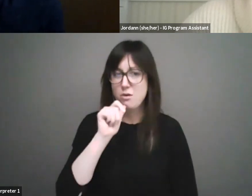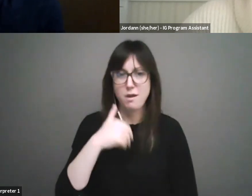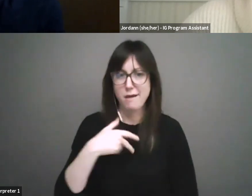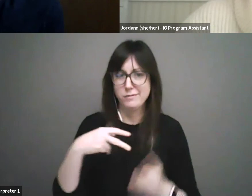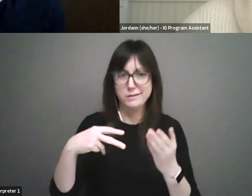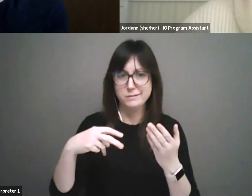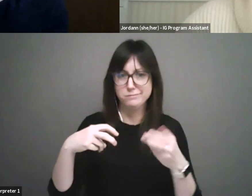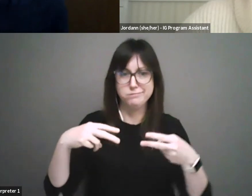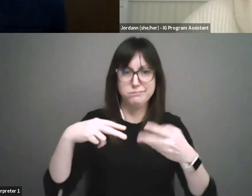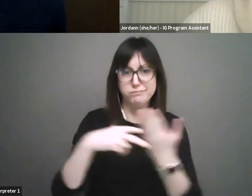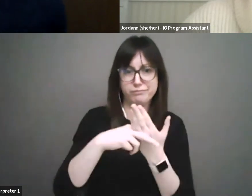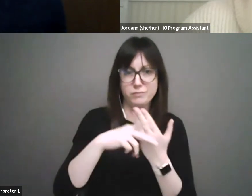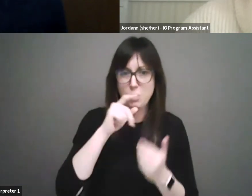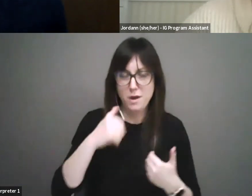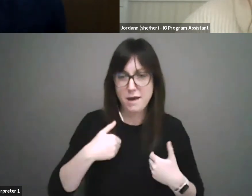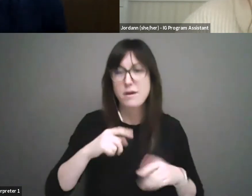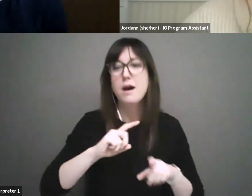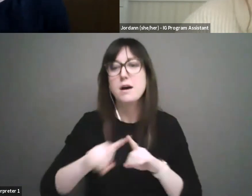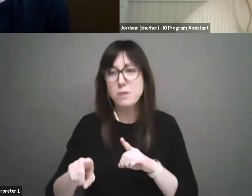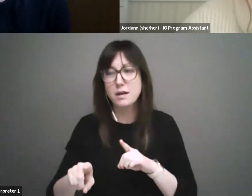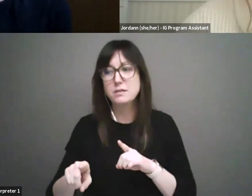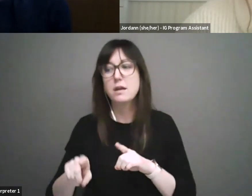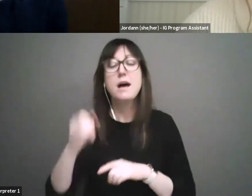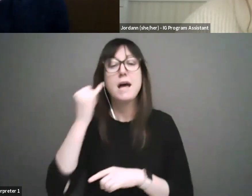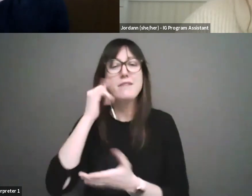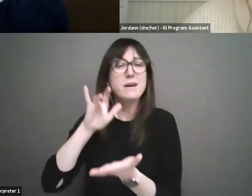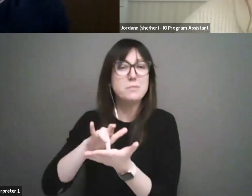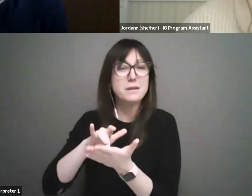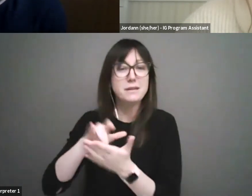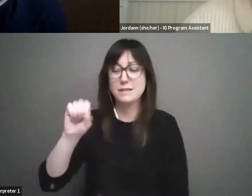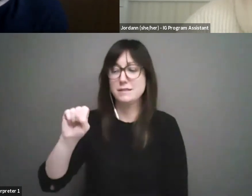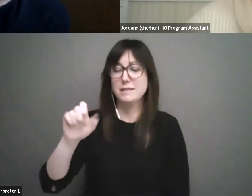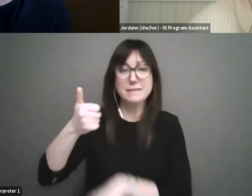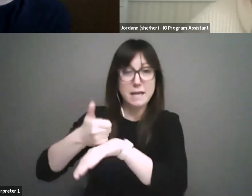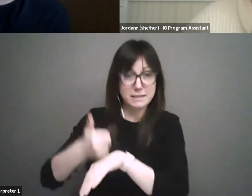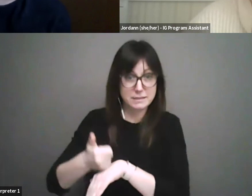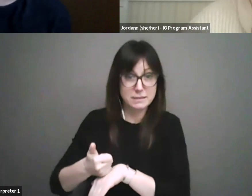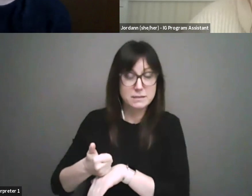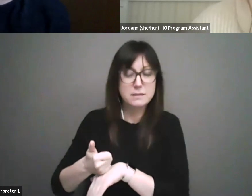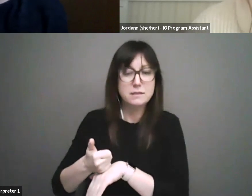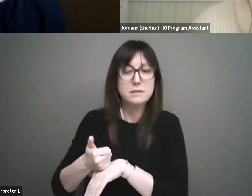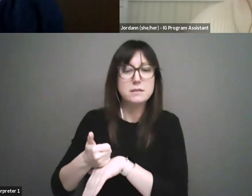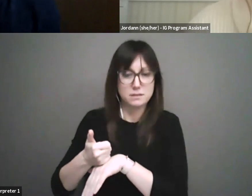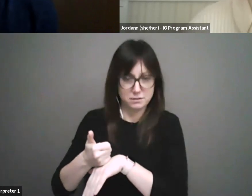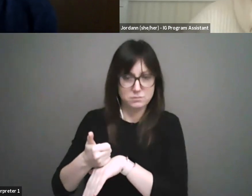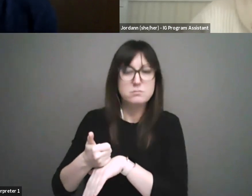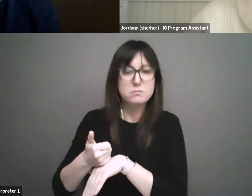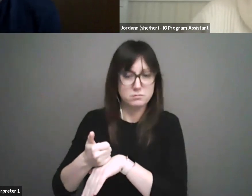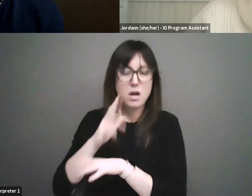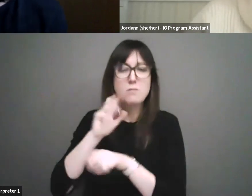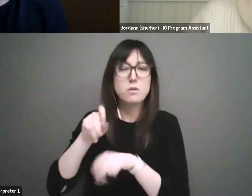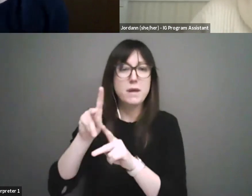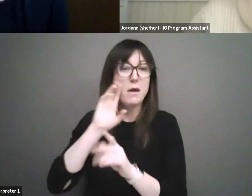But Lisa, typically in the settings, if you are running into a problem there, The settings will allow you to upload a